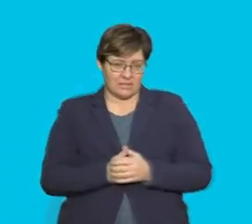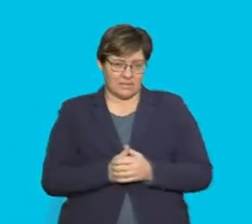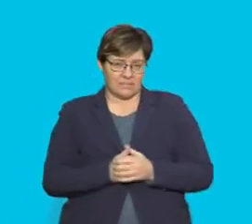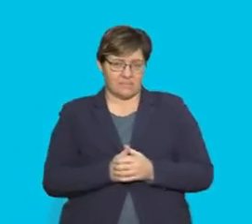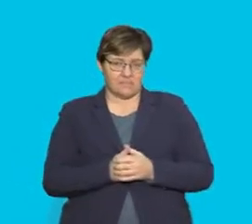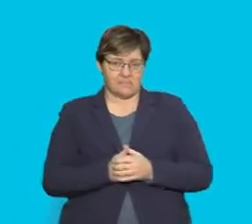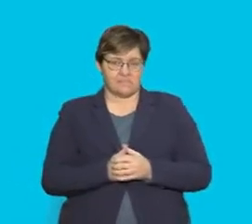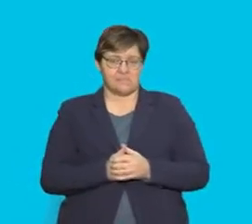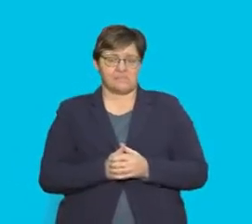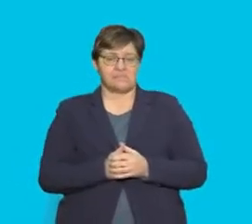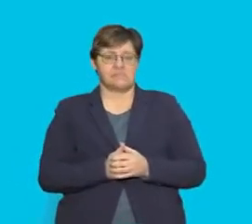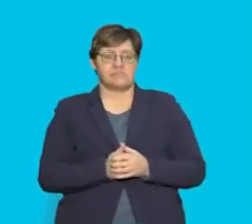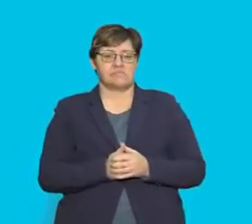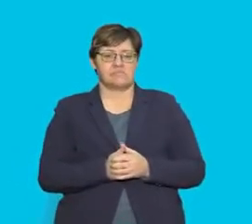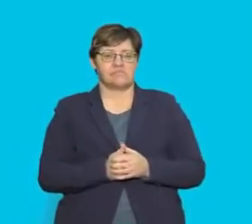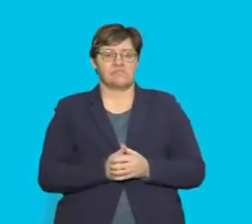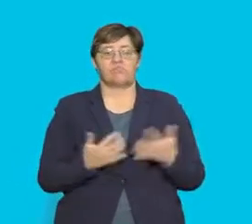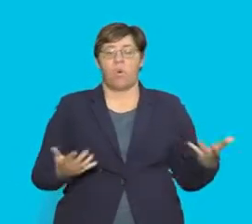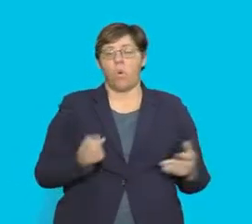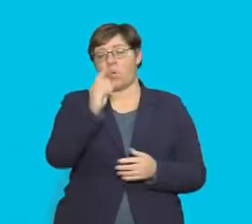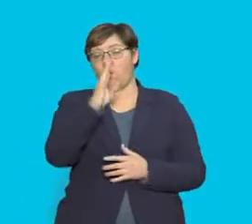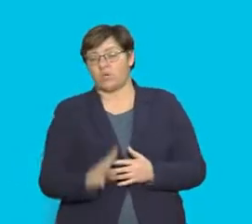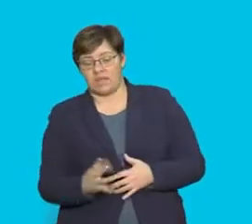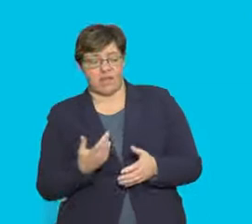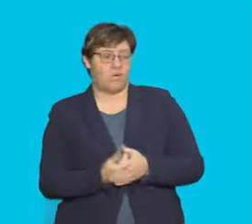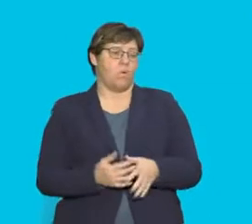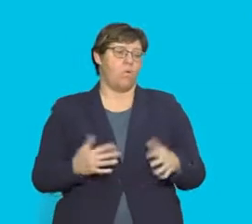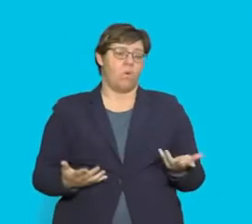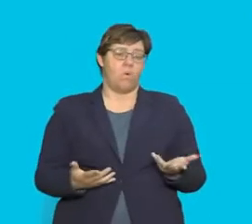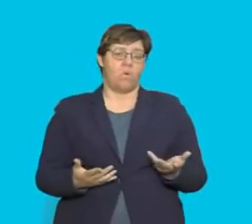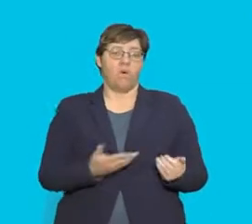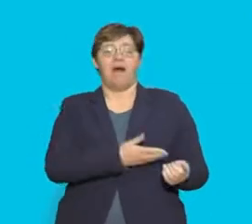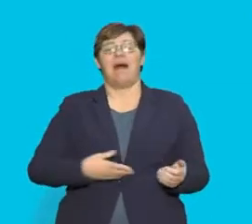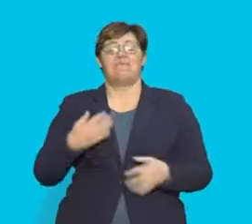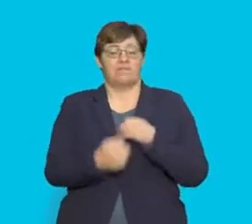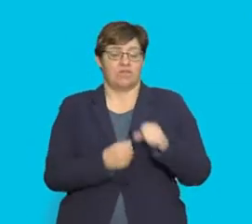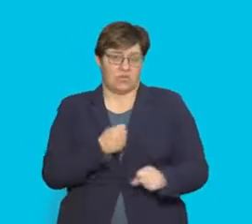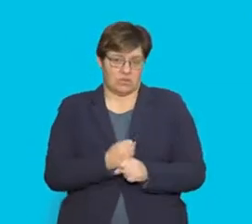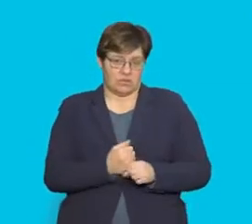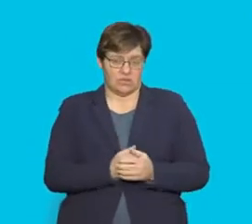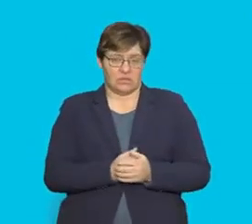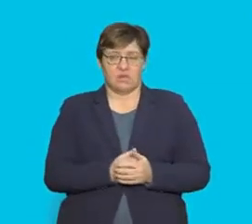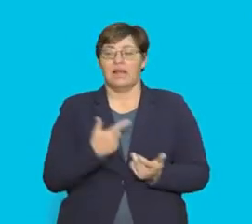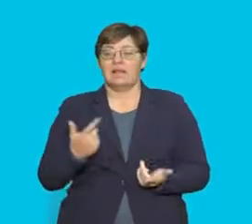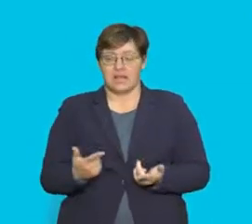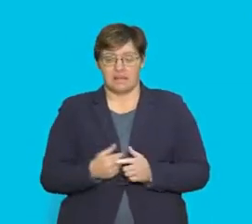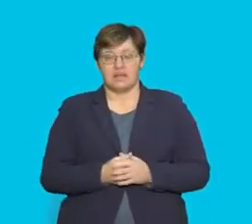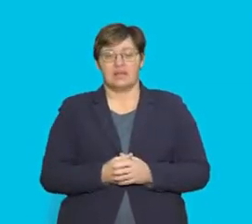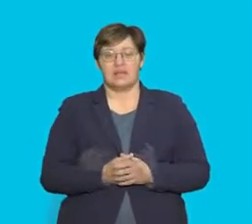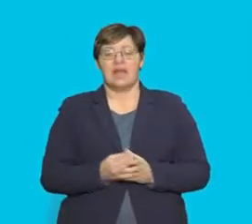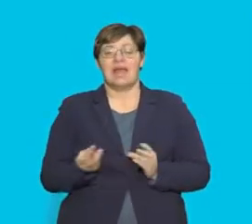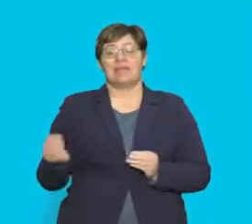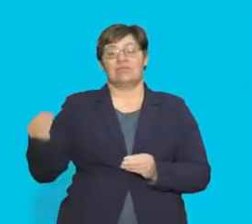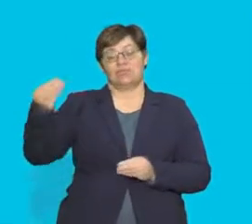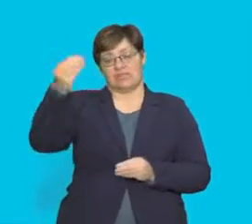at times months, it can be quarters, it can be half yearly. And then the last thing will be the